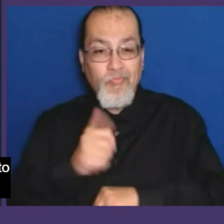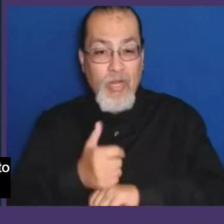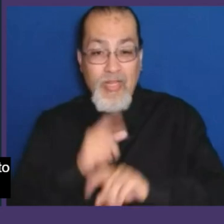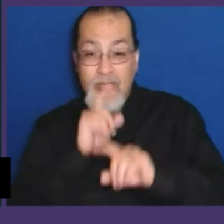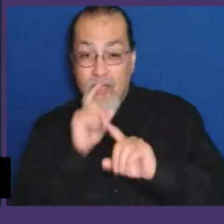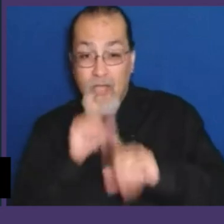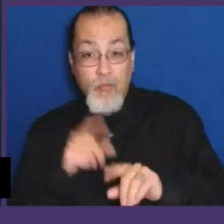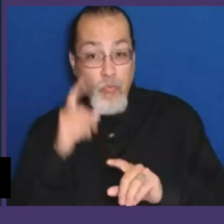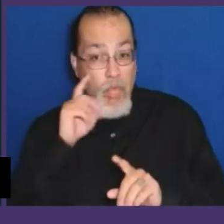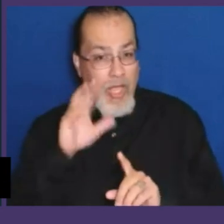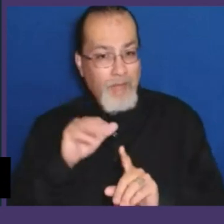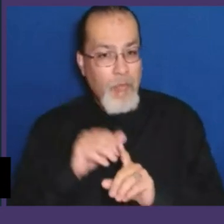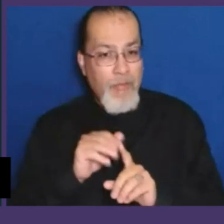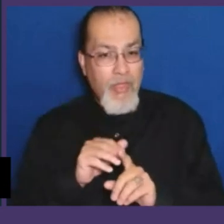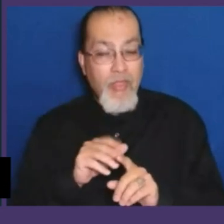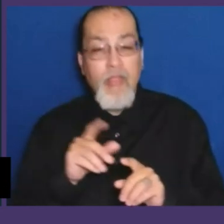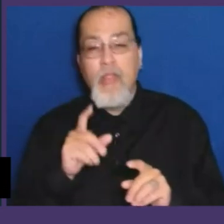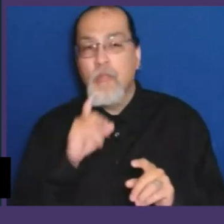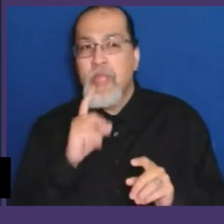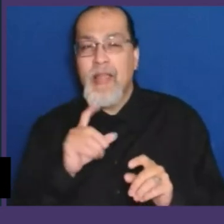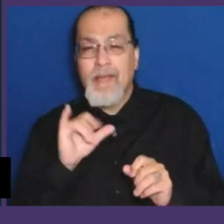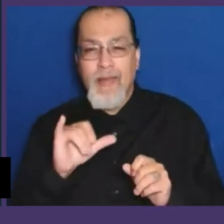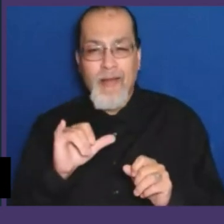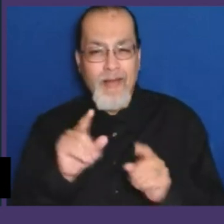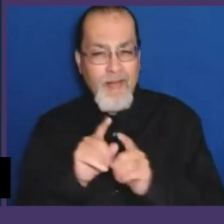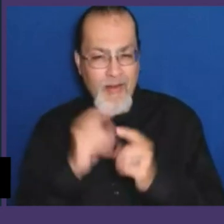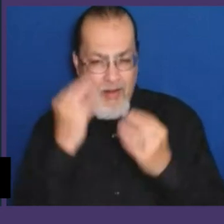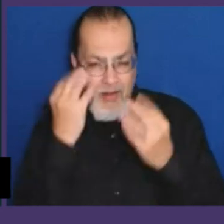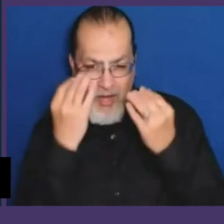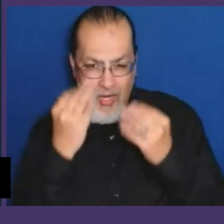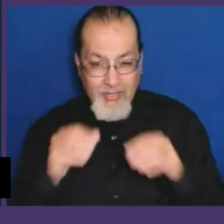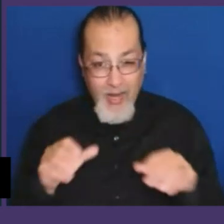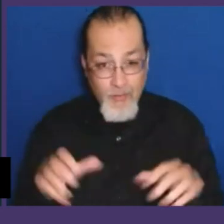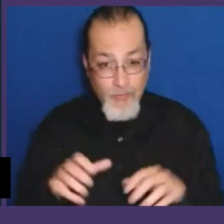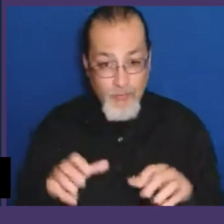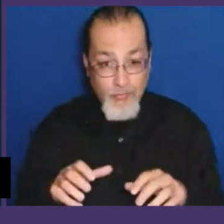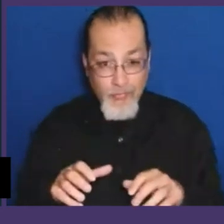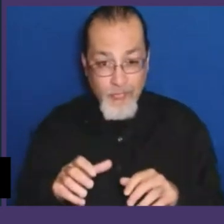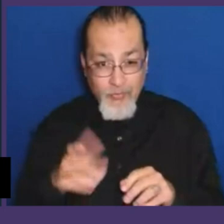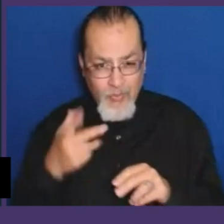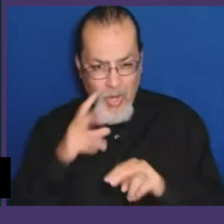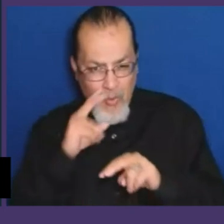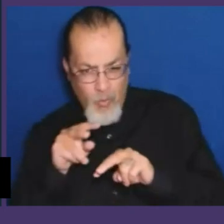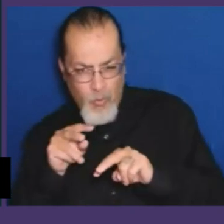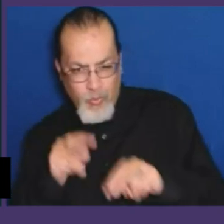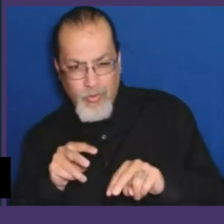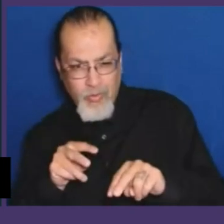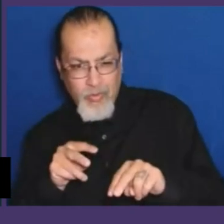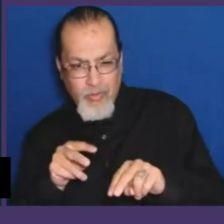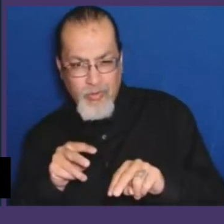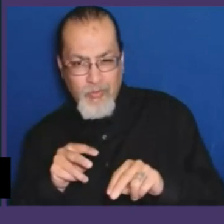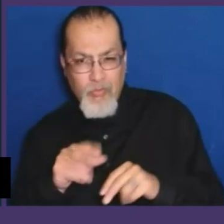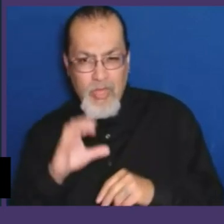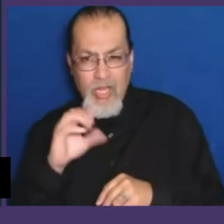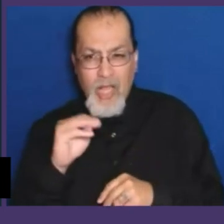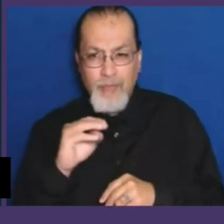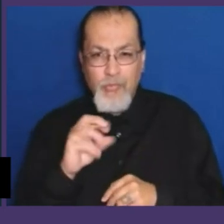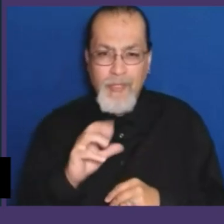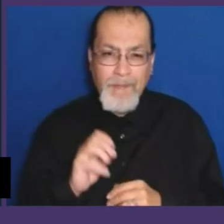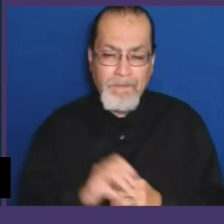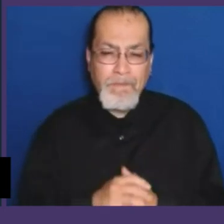and it's a full rollout, kind of a thinking process to answer the query. And in these actions, the model is also allowed to tool